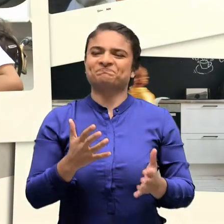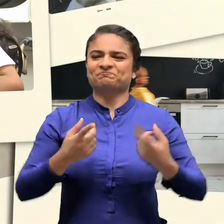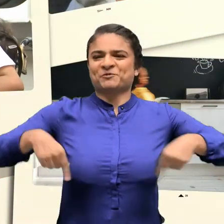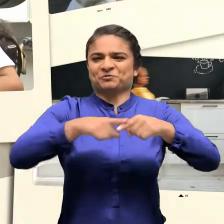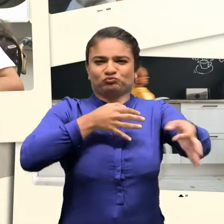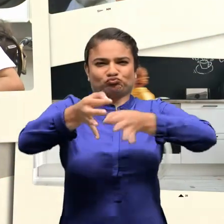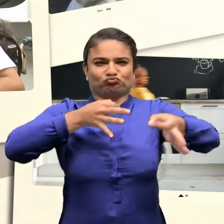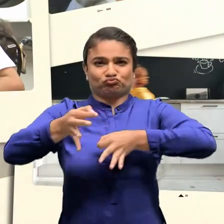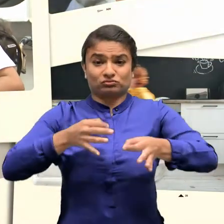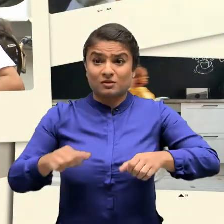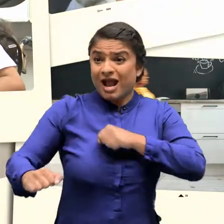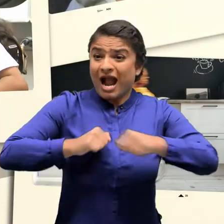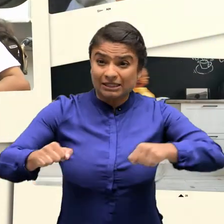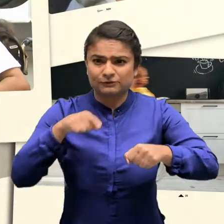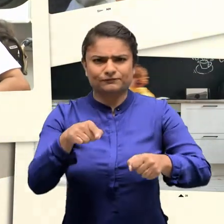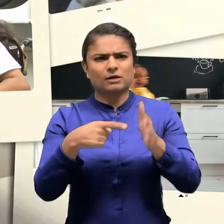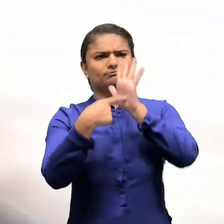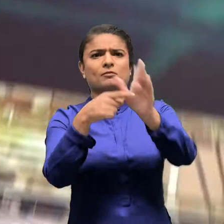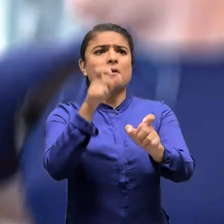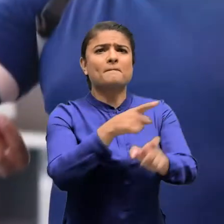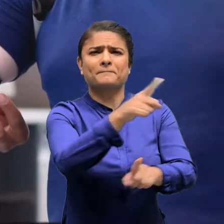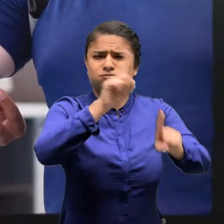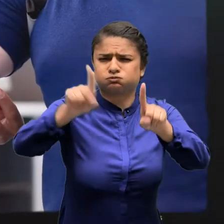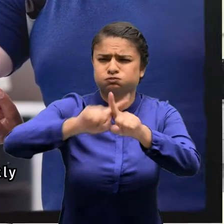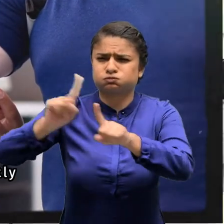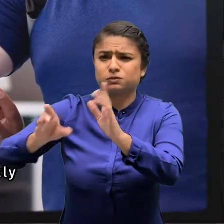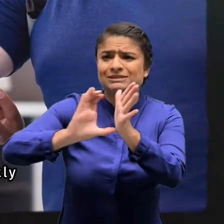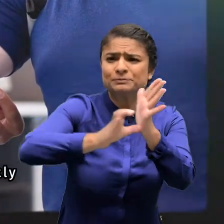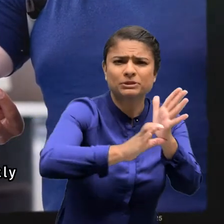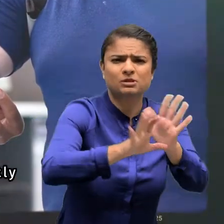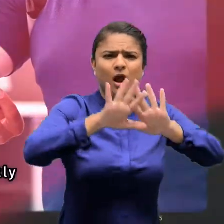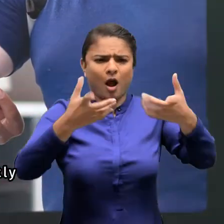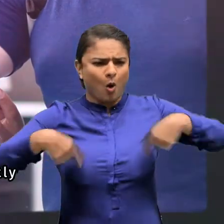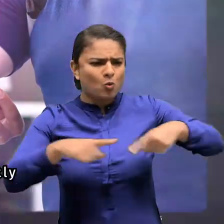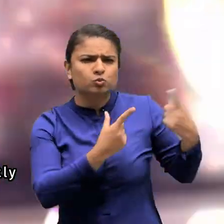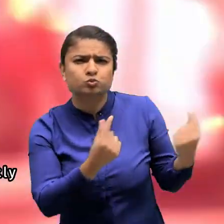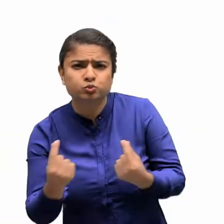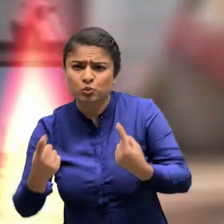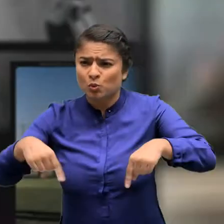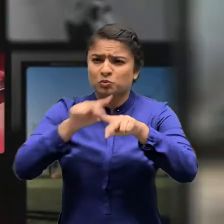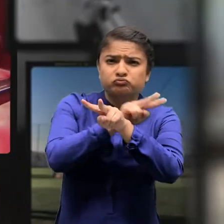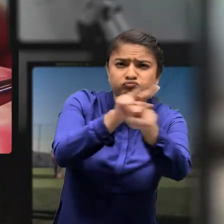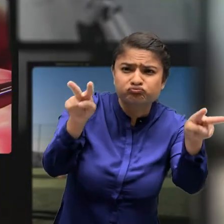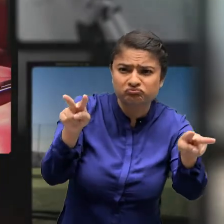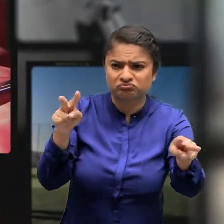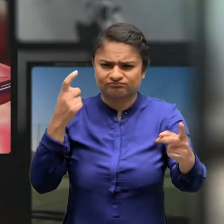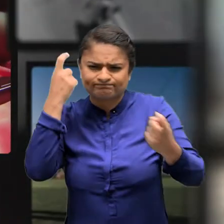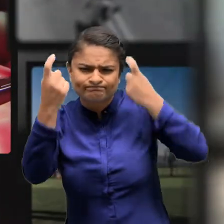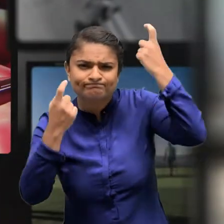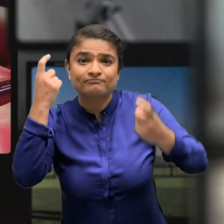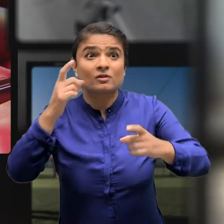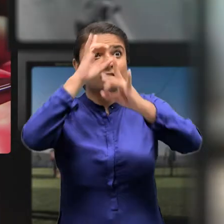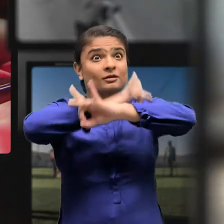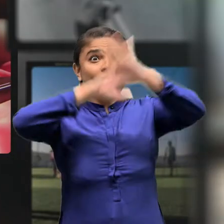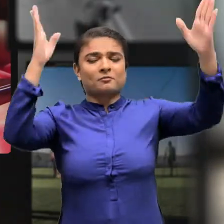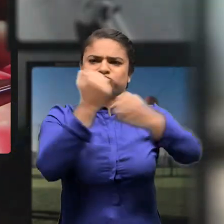Activated takes us on a journey of taking lessons from persons with disabilities in how we must do things differently to unleash the contributions